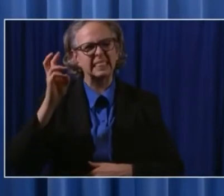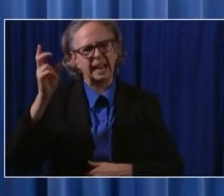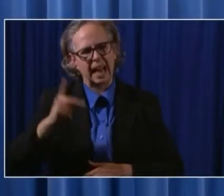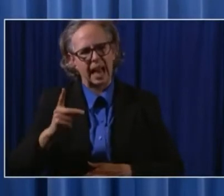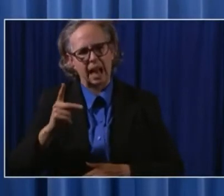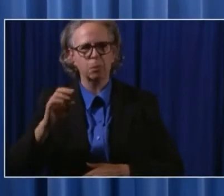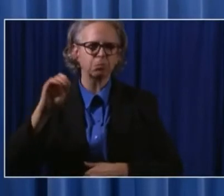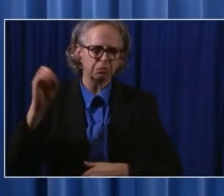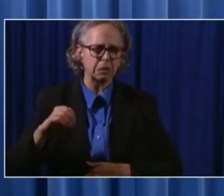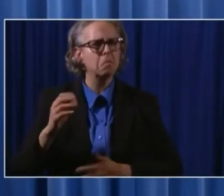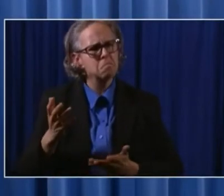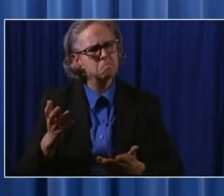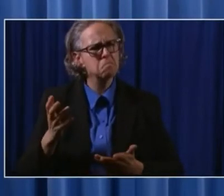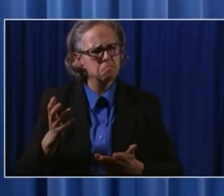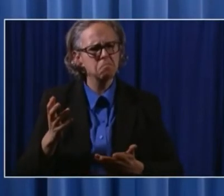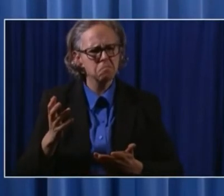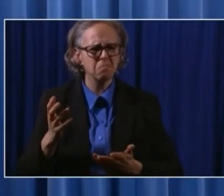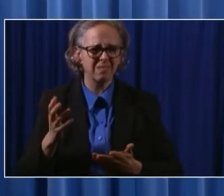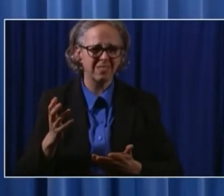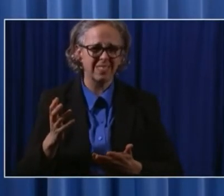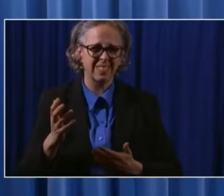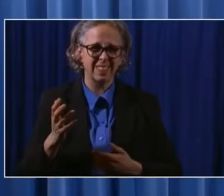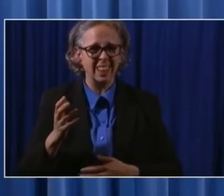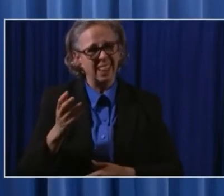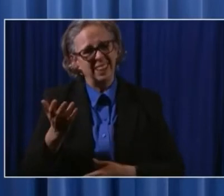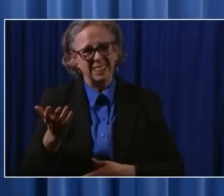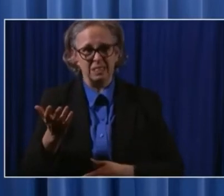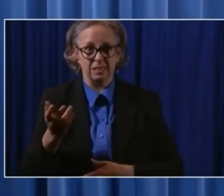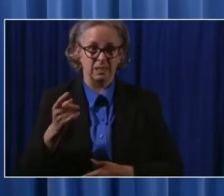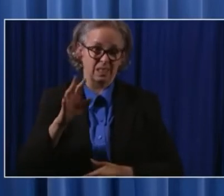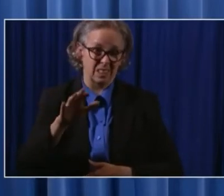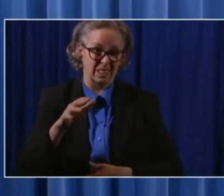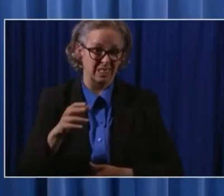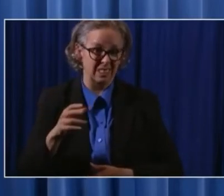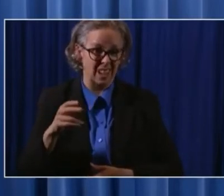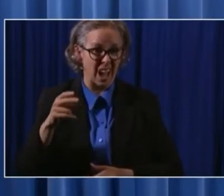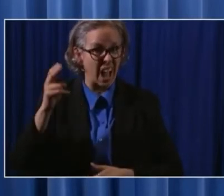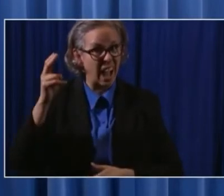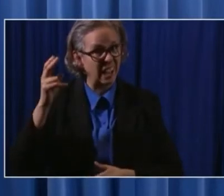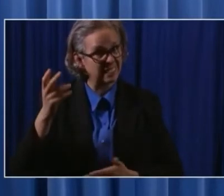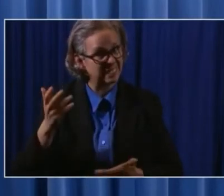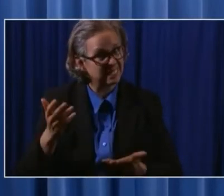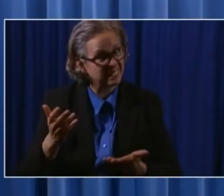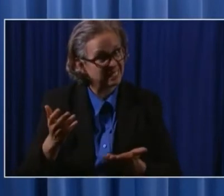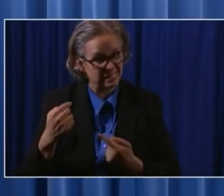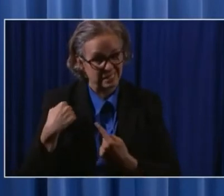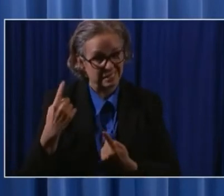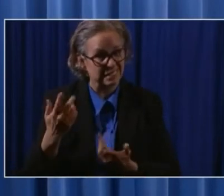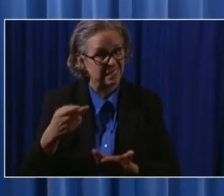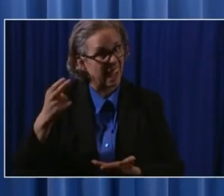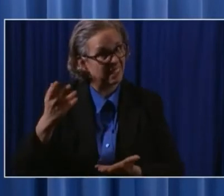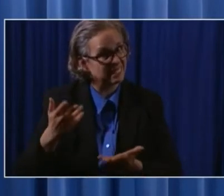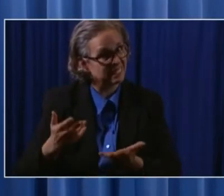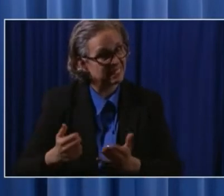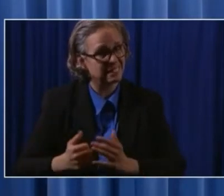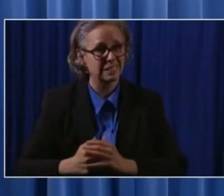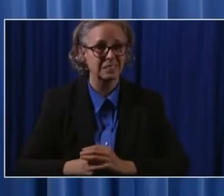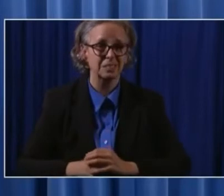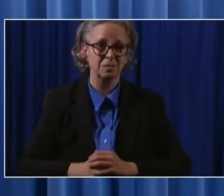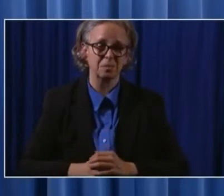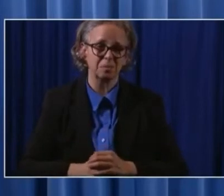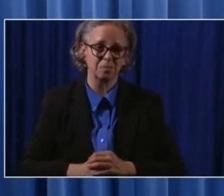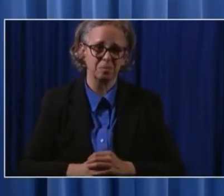You know, we are at the high of where we've been for a while, at least. You know, when we really had bent the curve